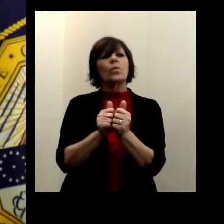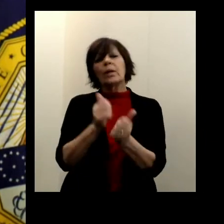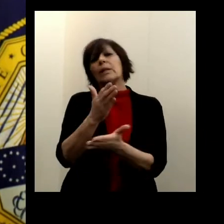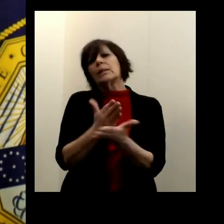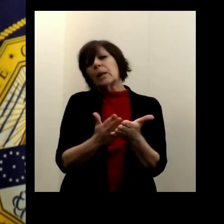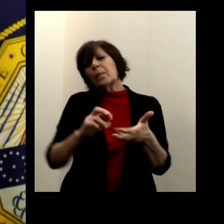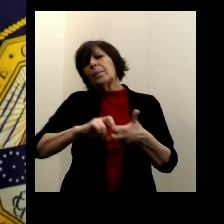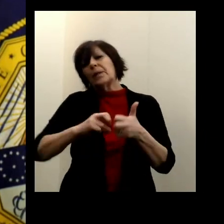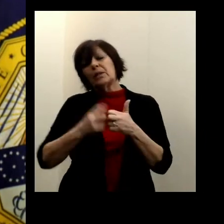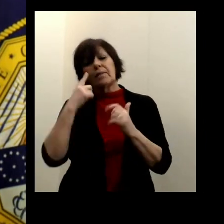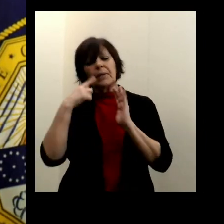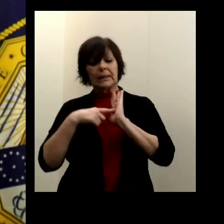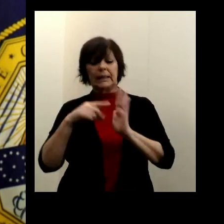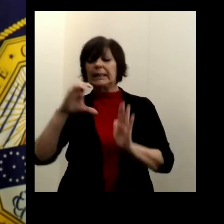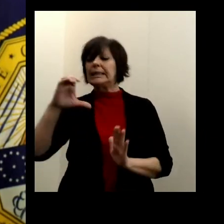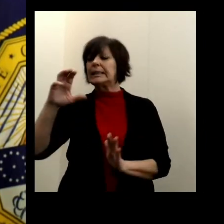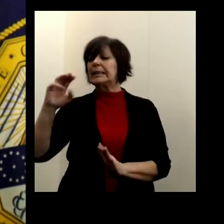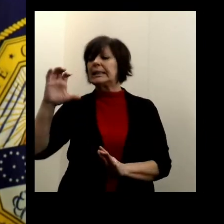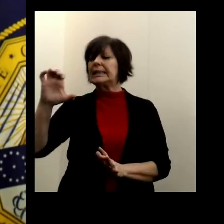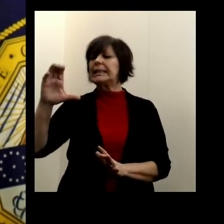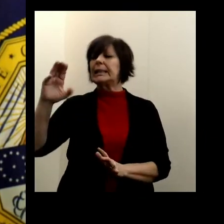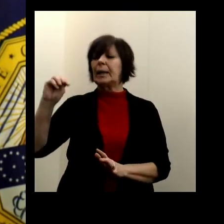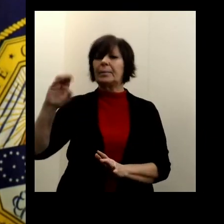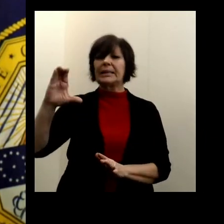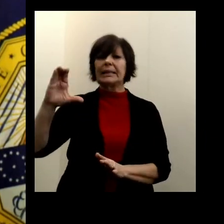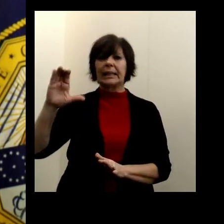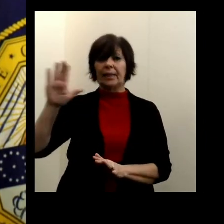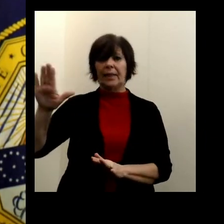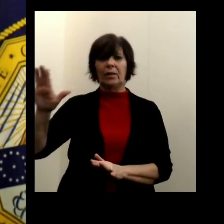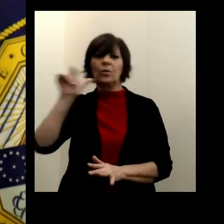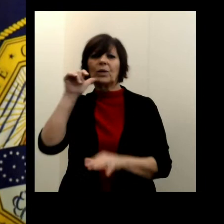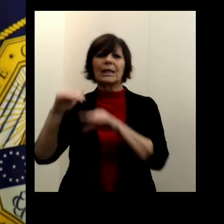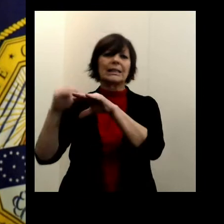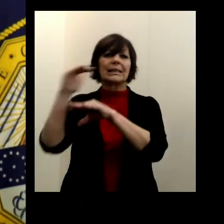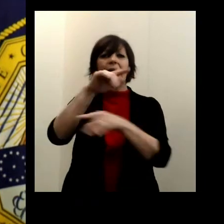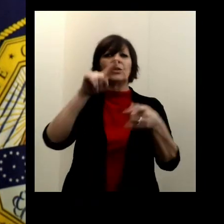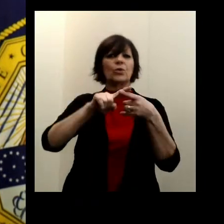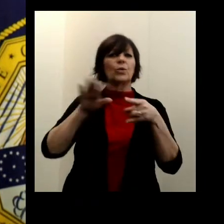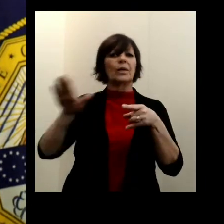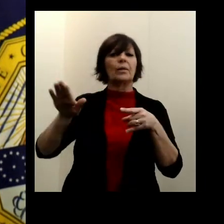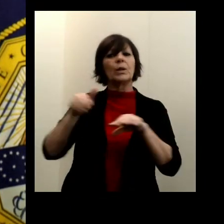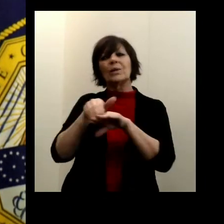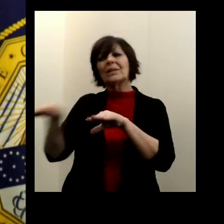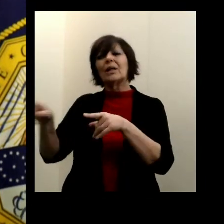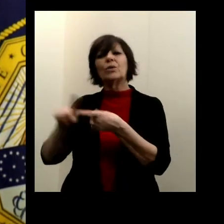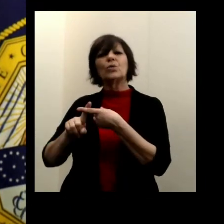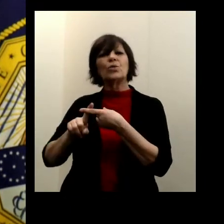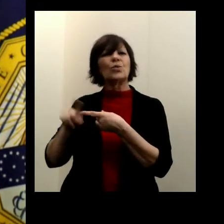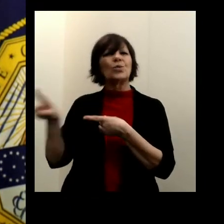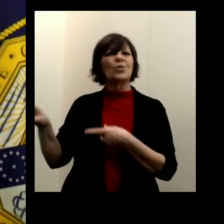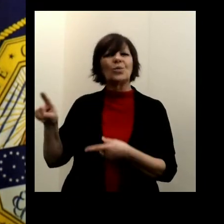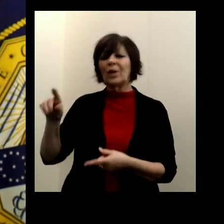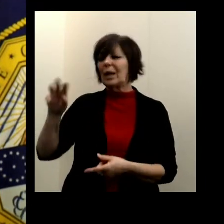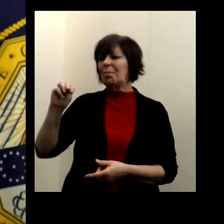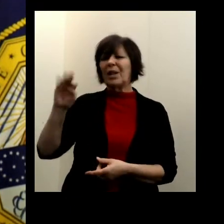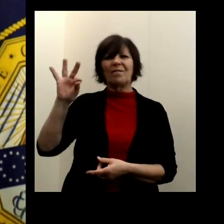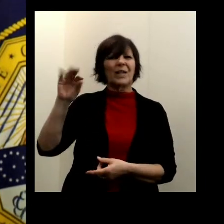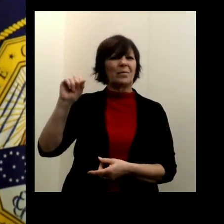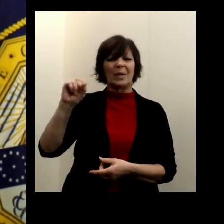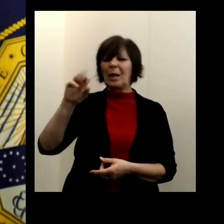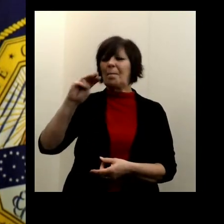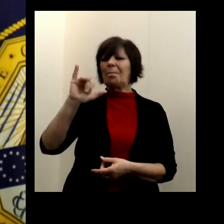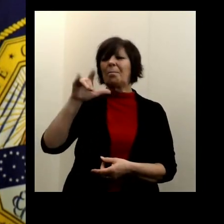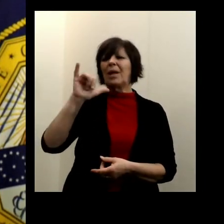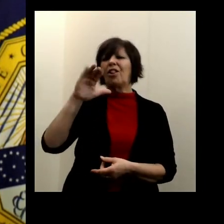For example, ECMC's doses were not sent to ECMC. They were sent to Millard Fillmore Suburban and Olean General. I have no idea